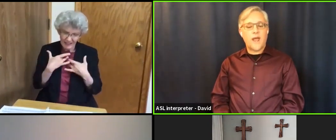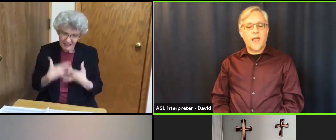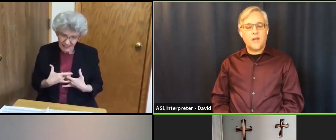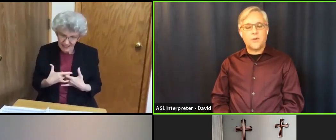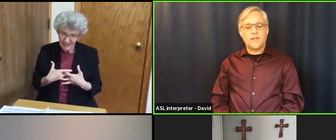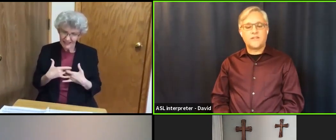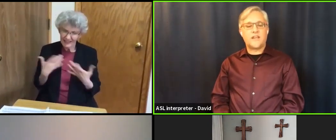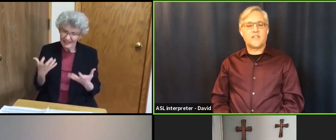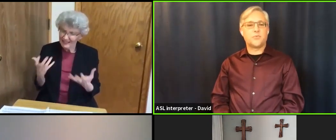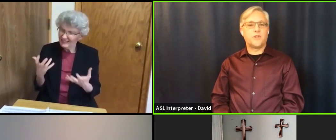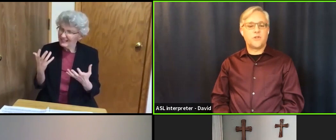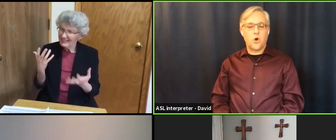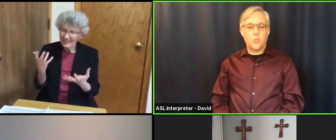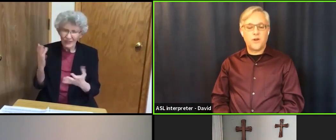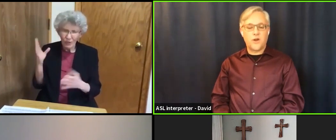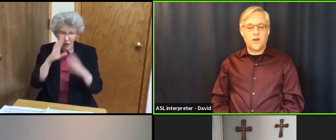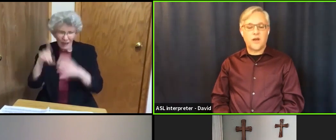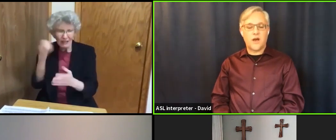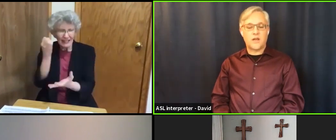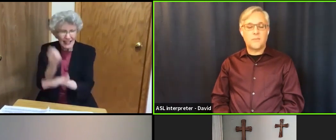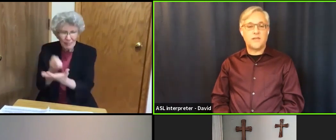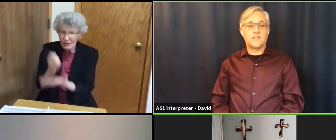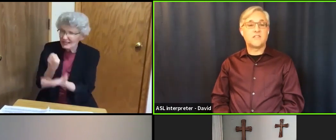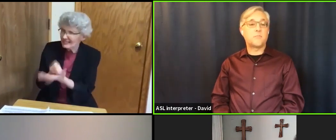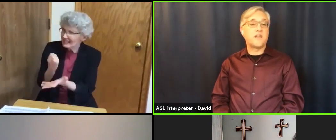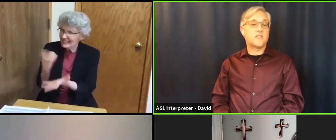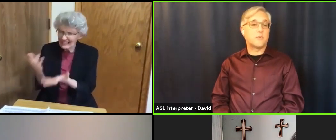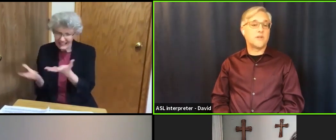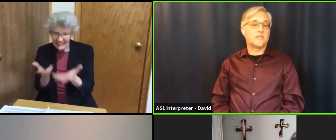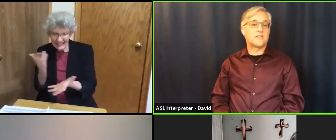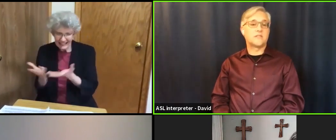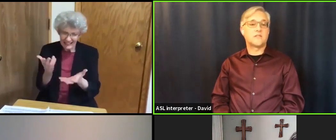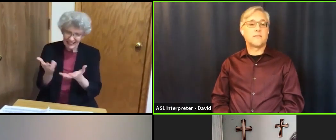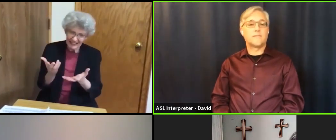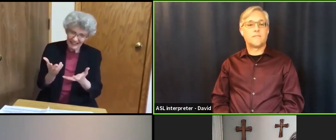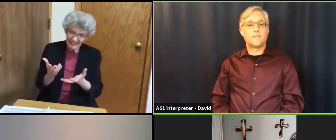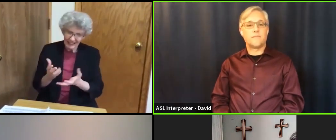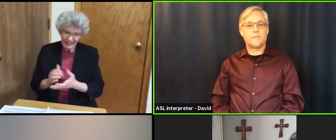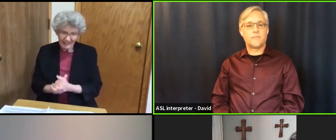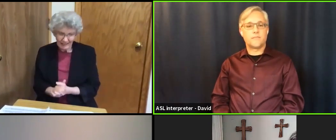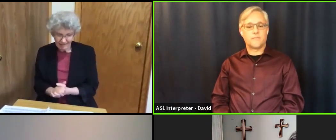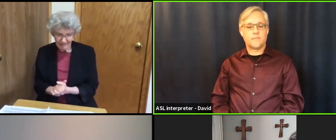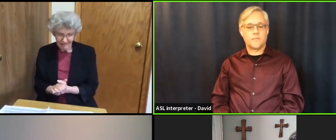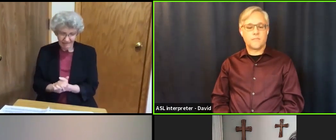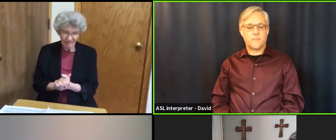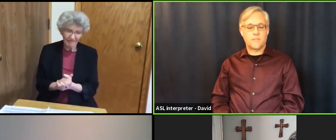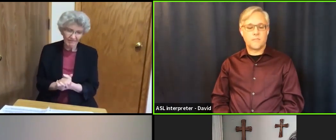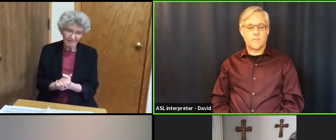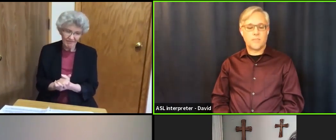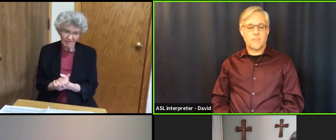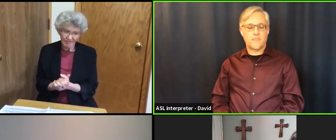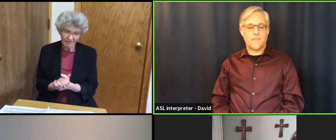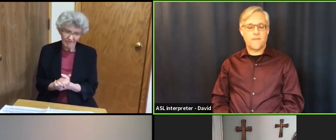Those who are angry and desperate to open our economy despite the risks.